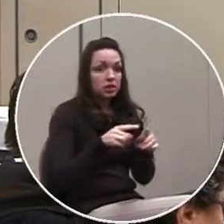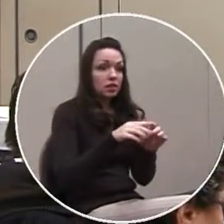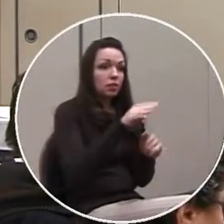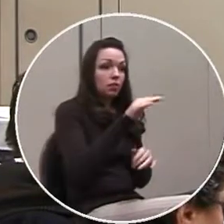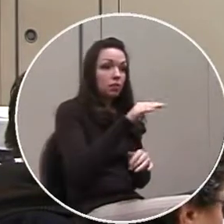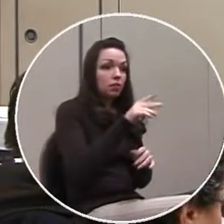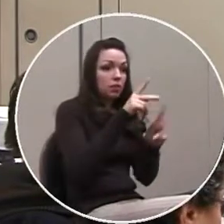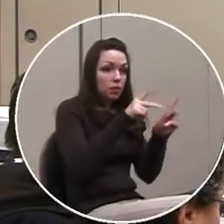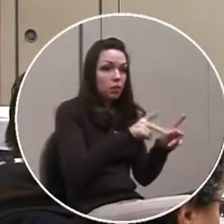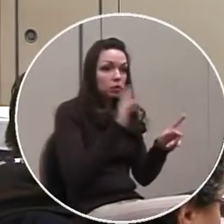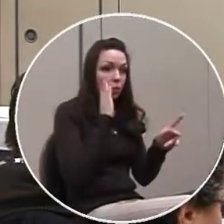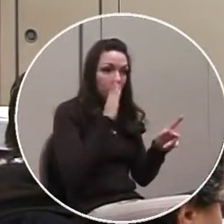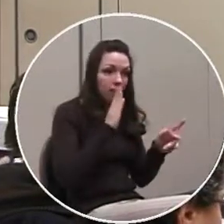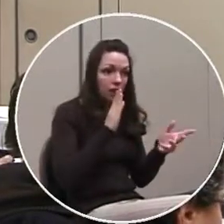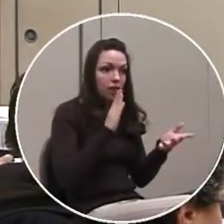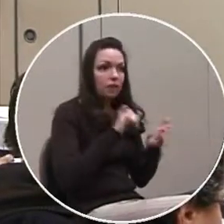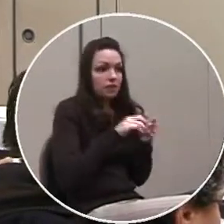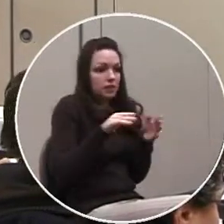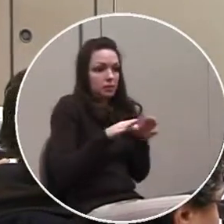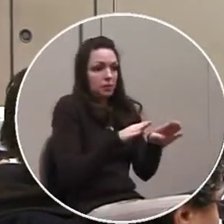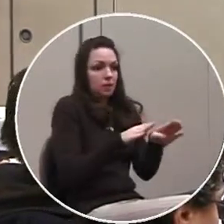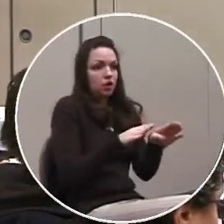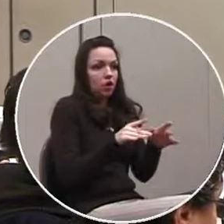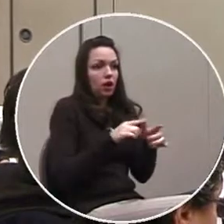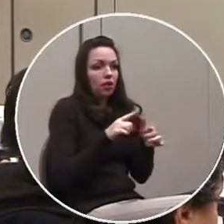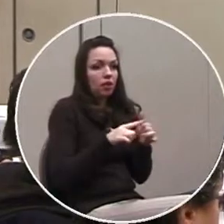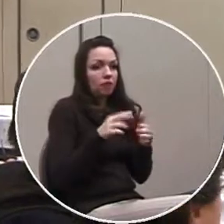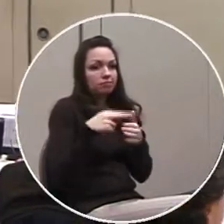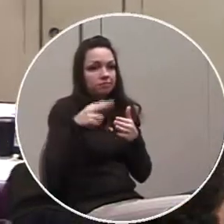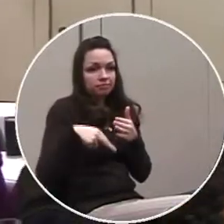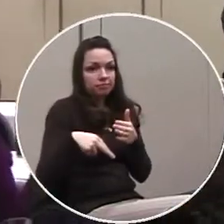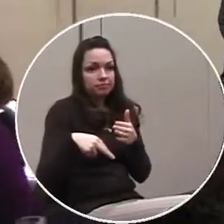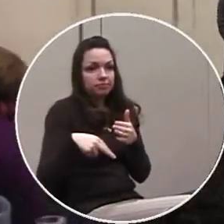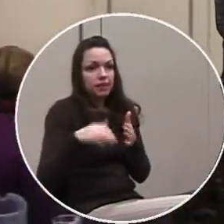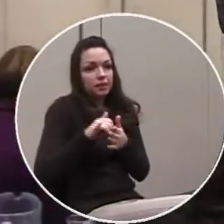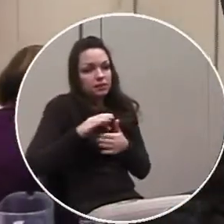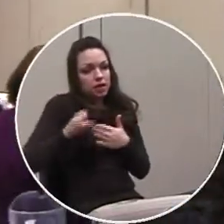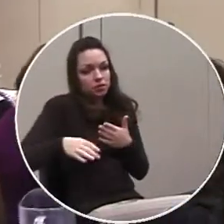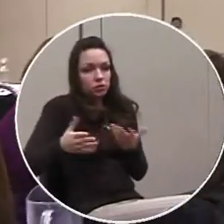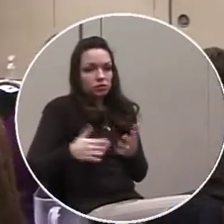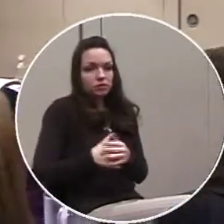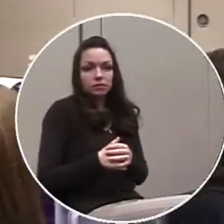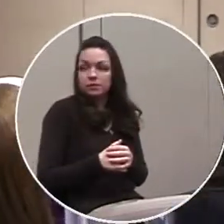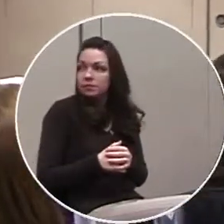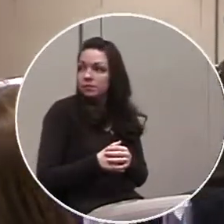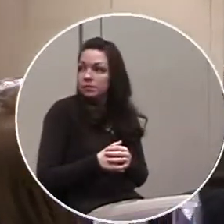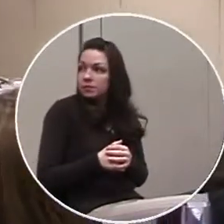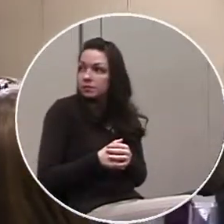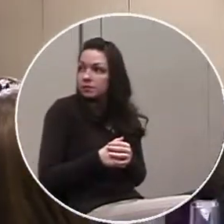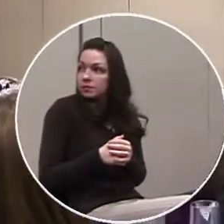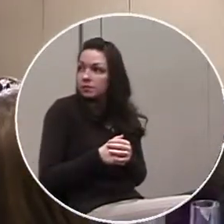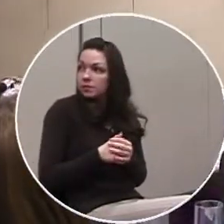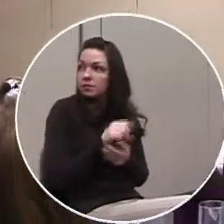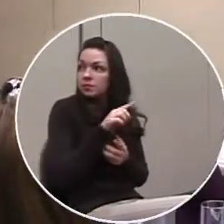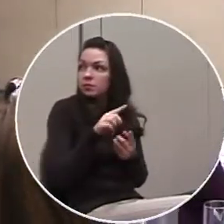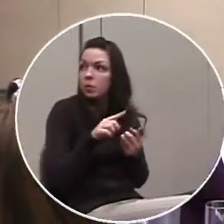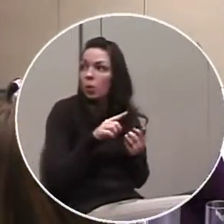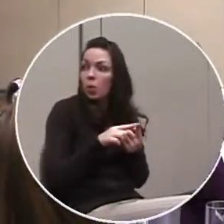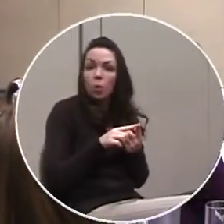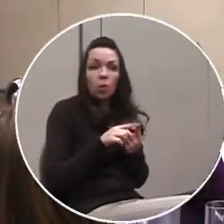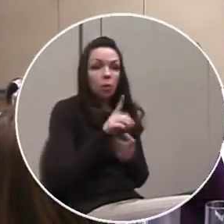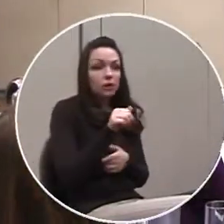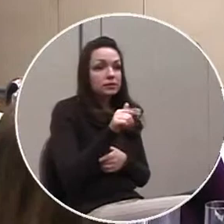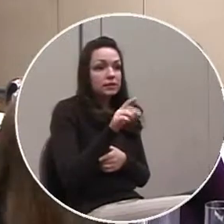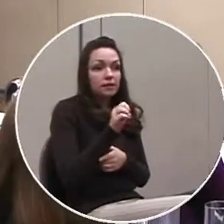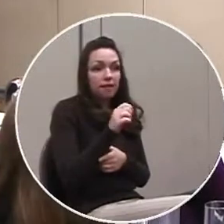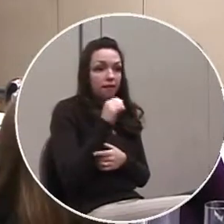person will, this is the behavior, resulting in, that's the consequence, or followed by. When Dale hasn't had enough sleep,